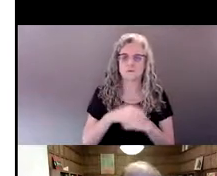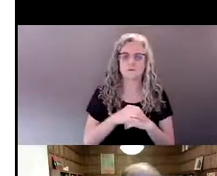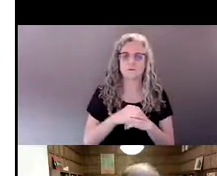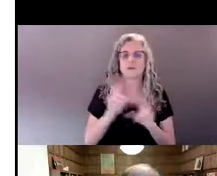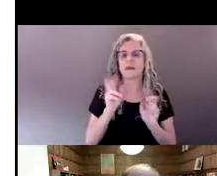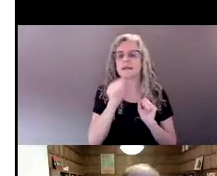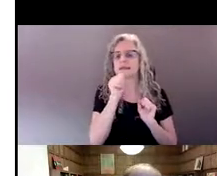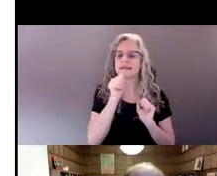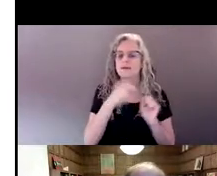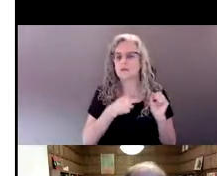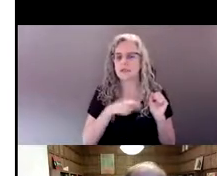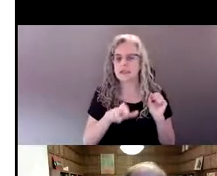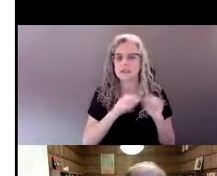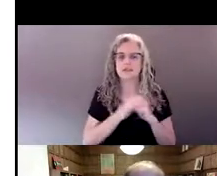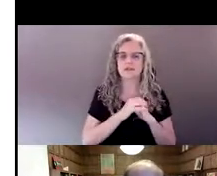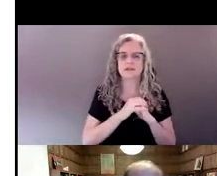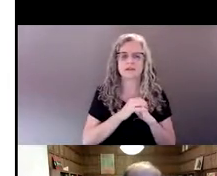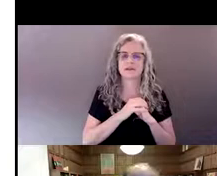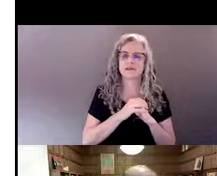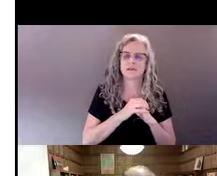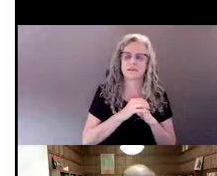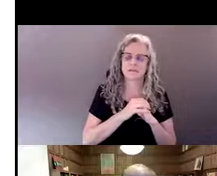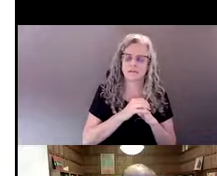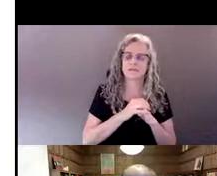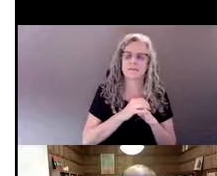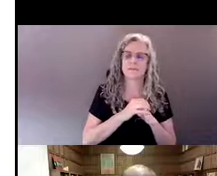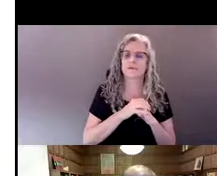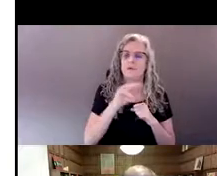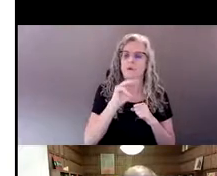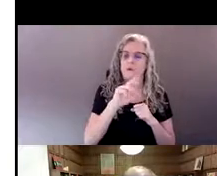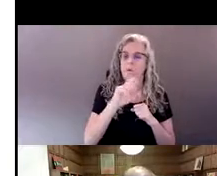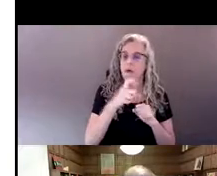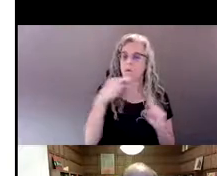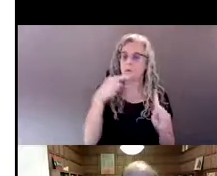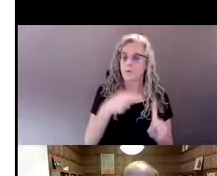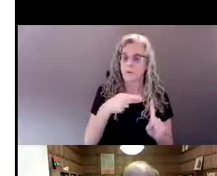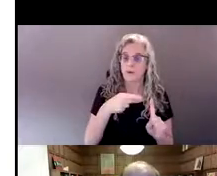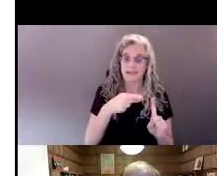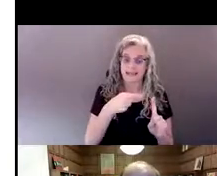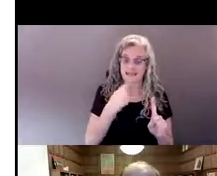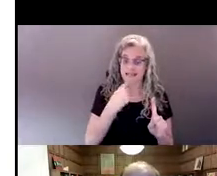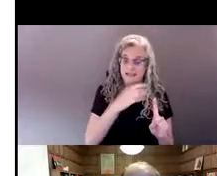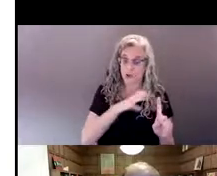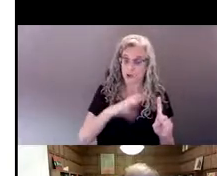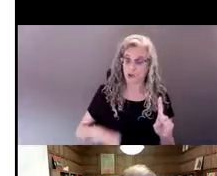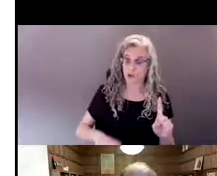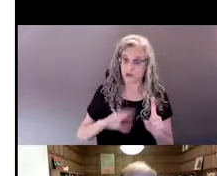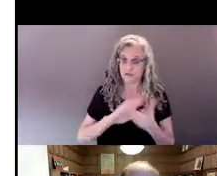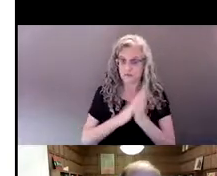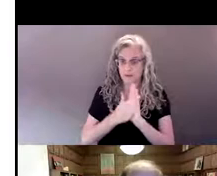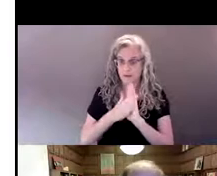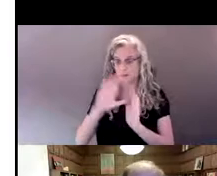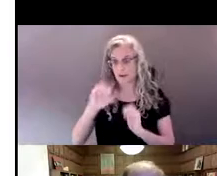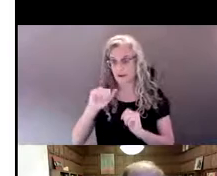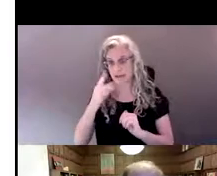religion, the worldly god. And he argues that when Christians become capitalists, they